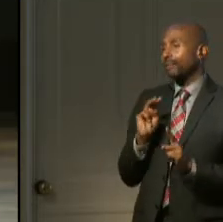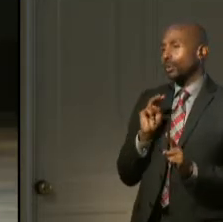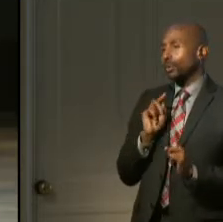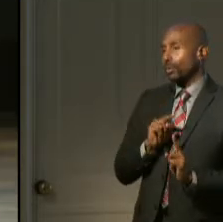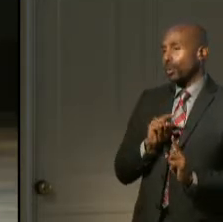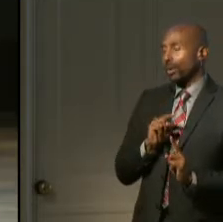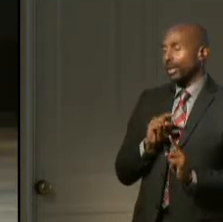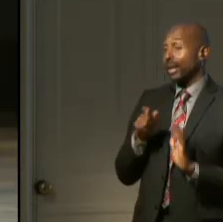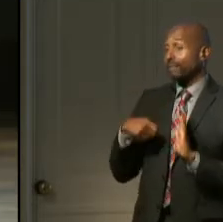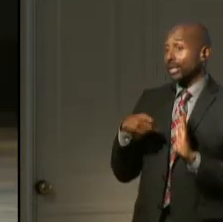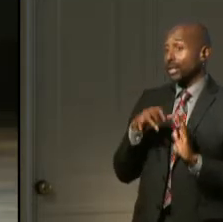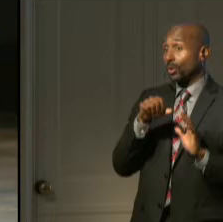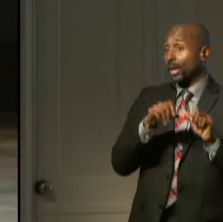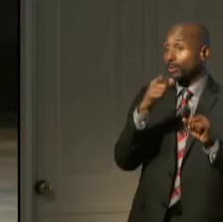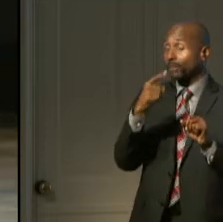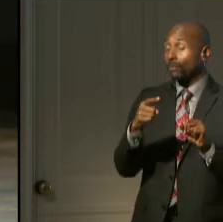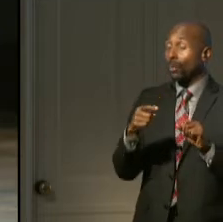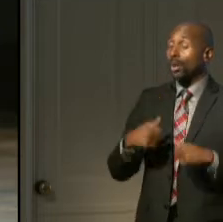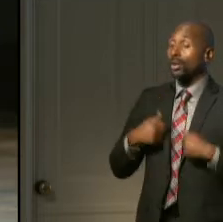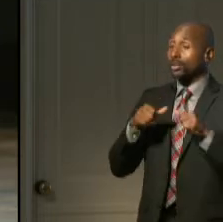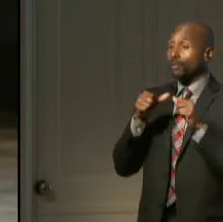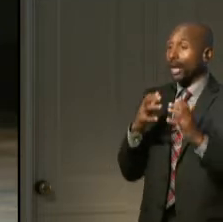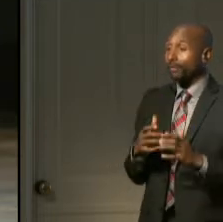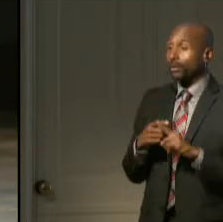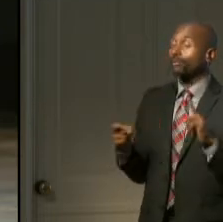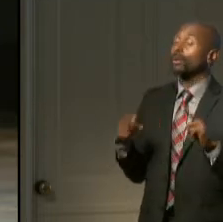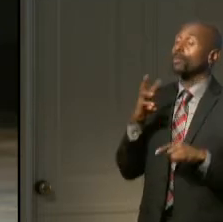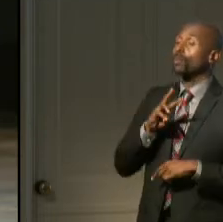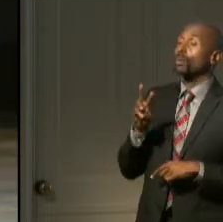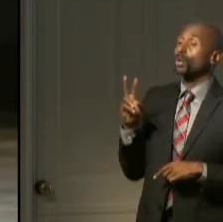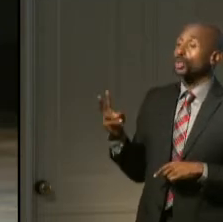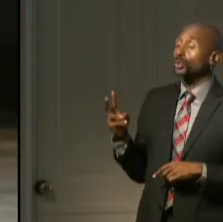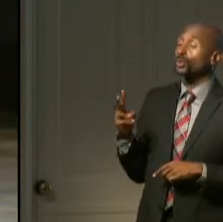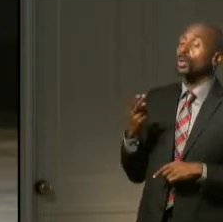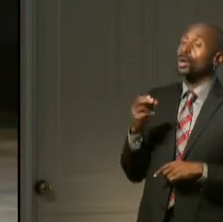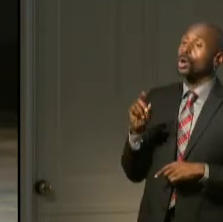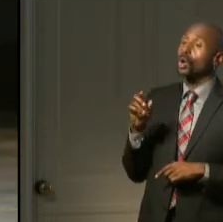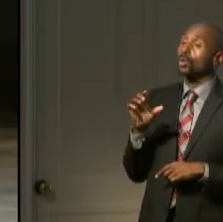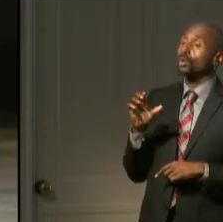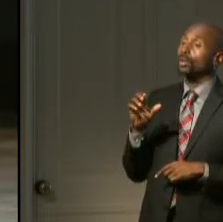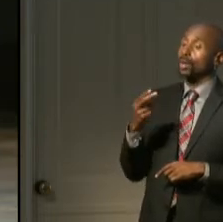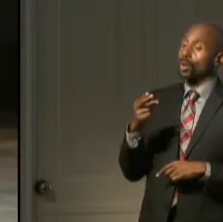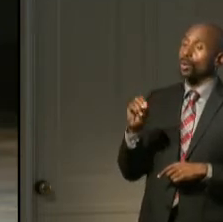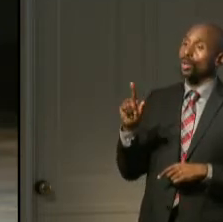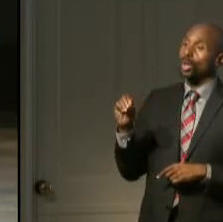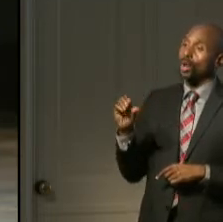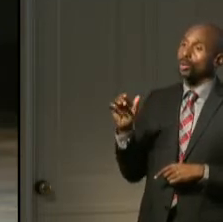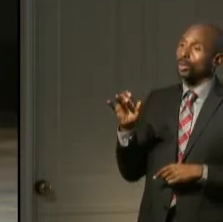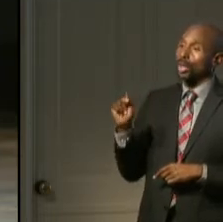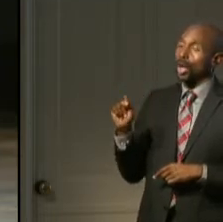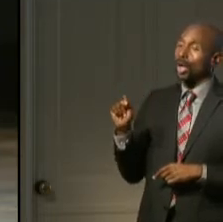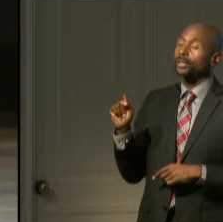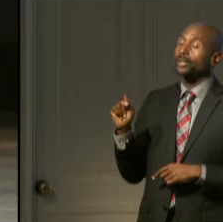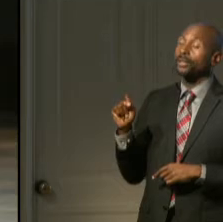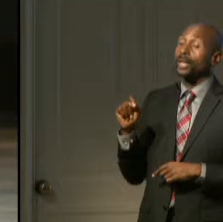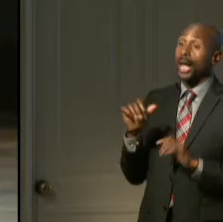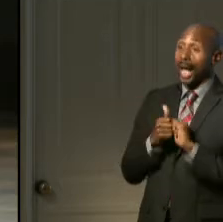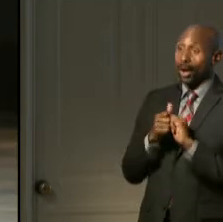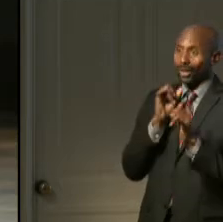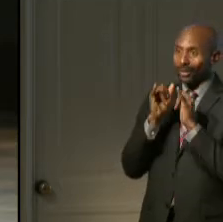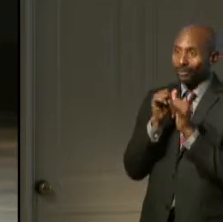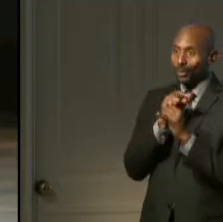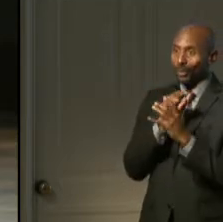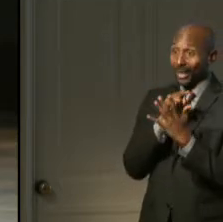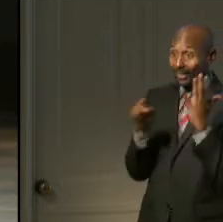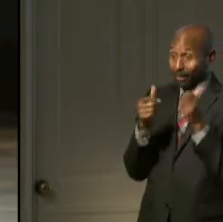of survivors of the World War II Holocaust by interviewing them for about a week each. So we get about 20 hours